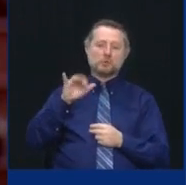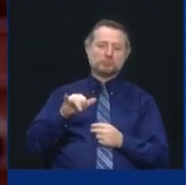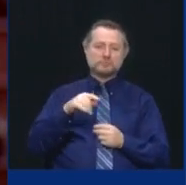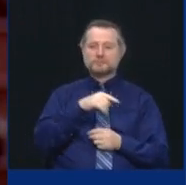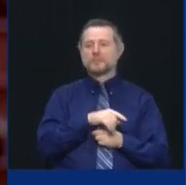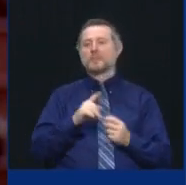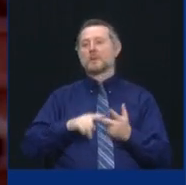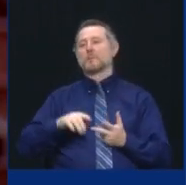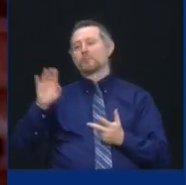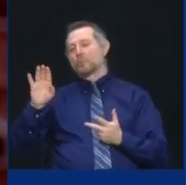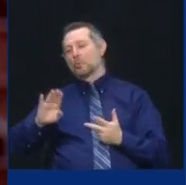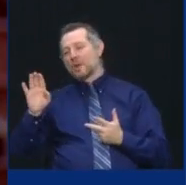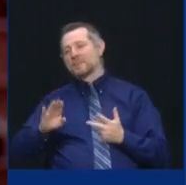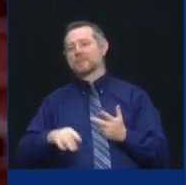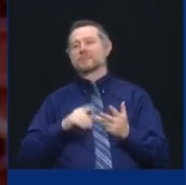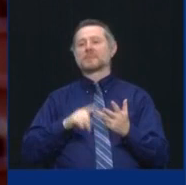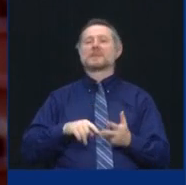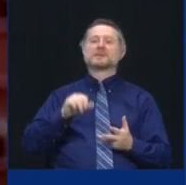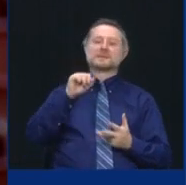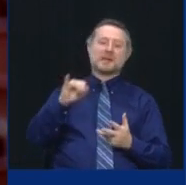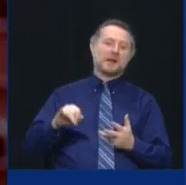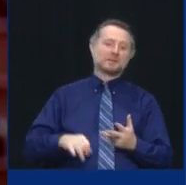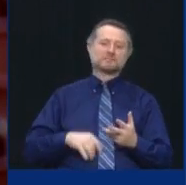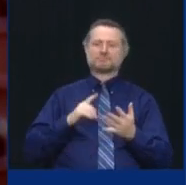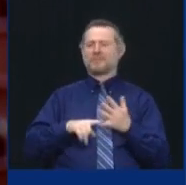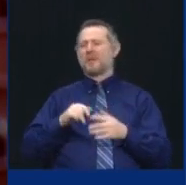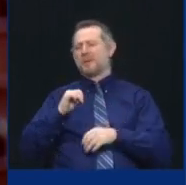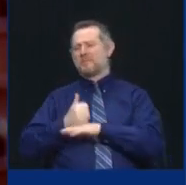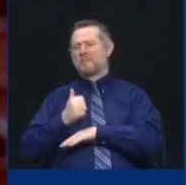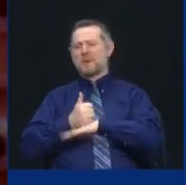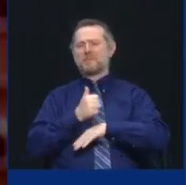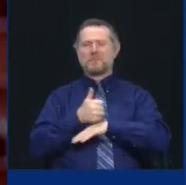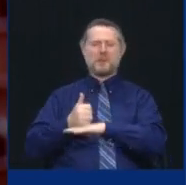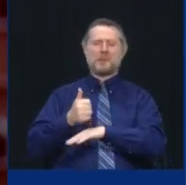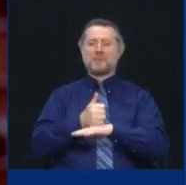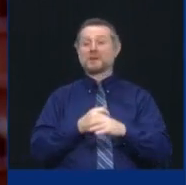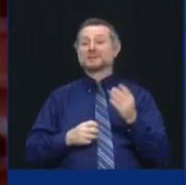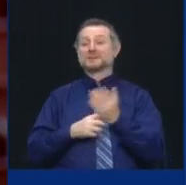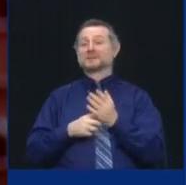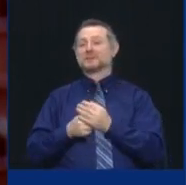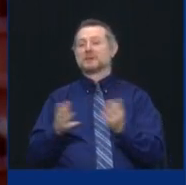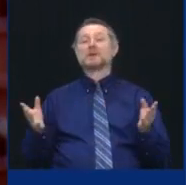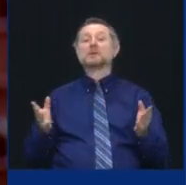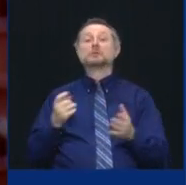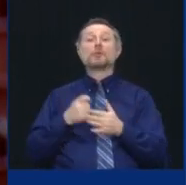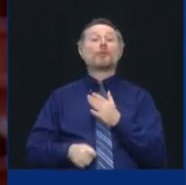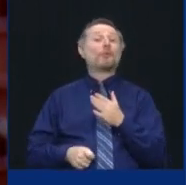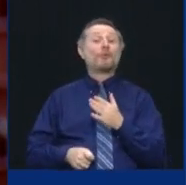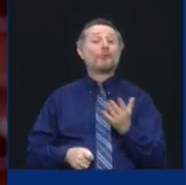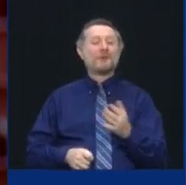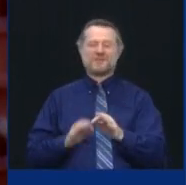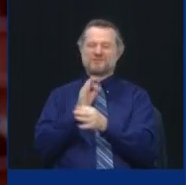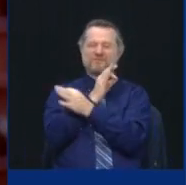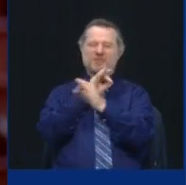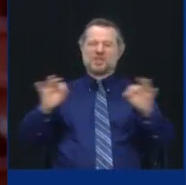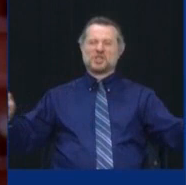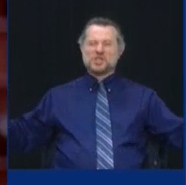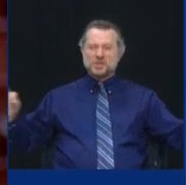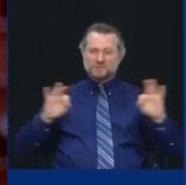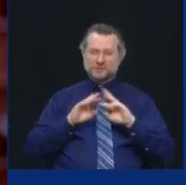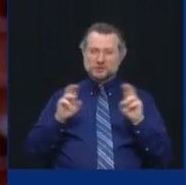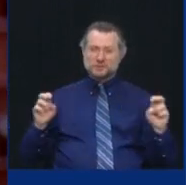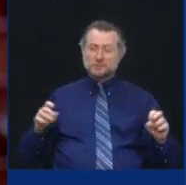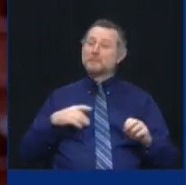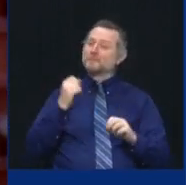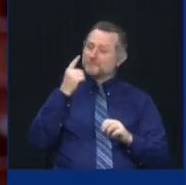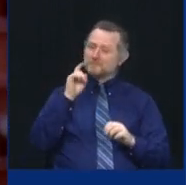to Staten Island. And everyone, the tickets will be free, but you do have to make a reservation to book